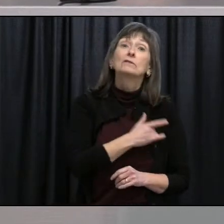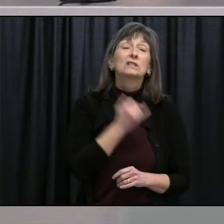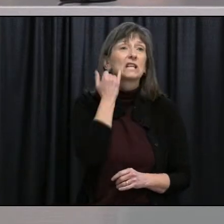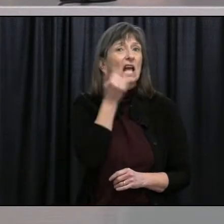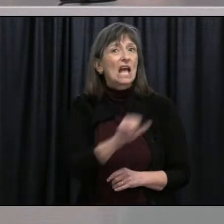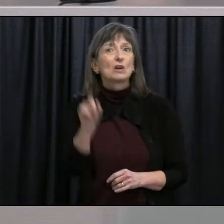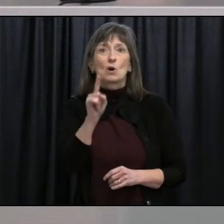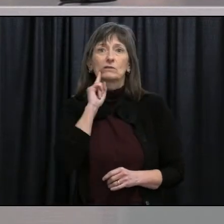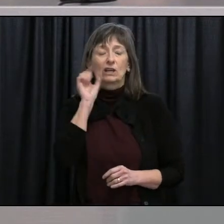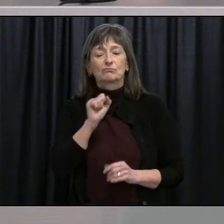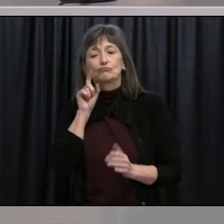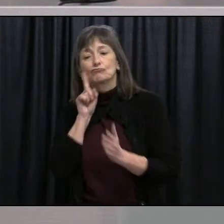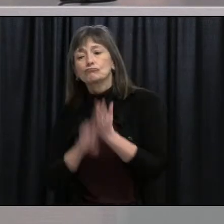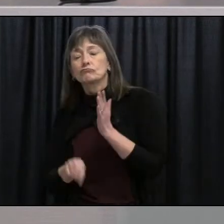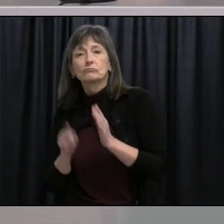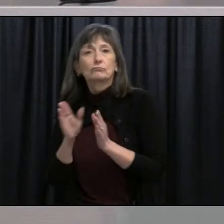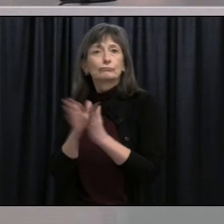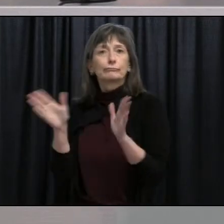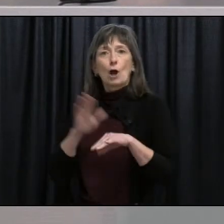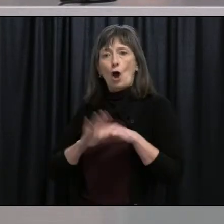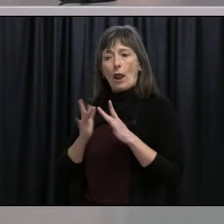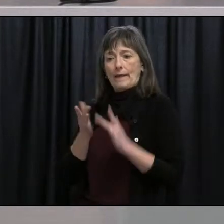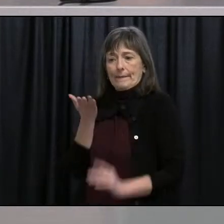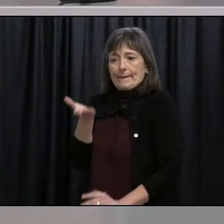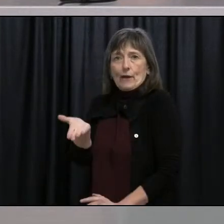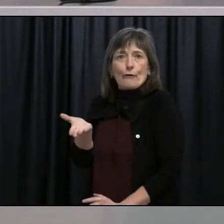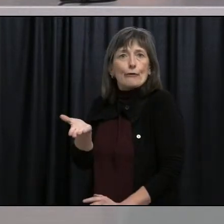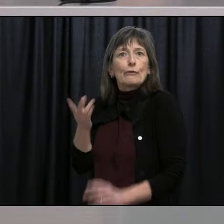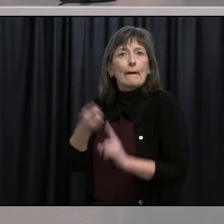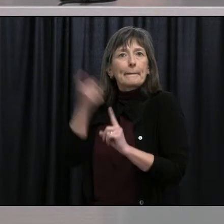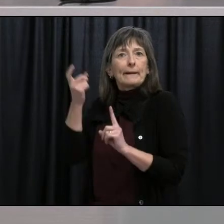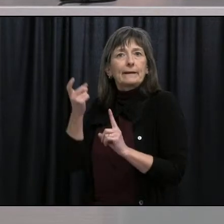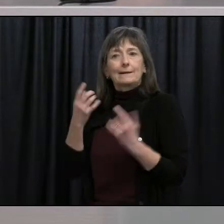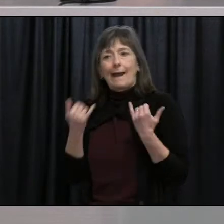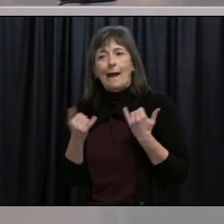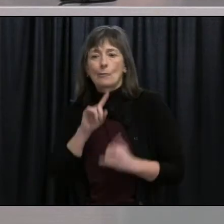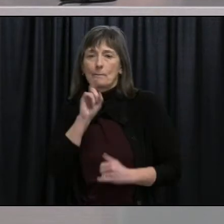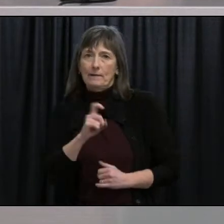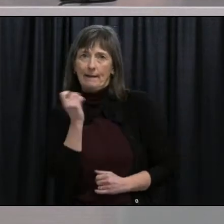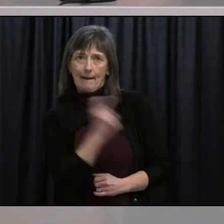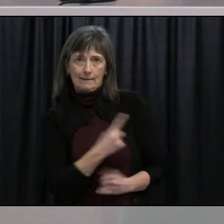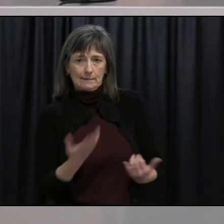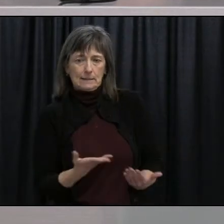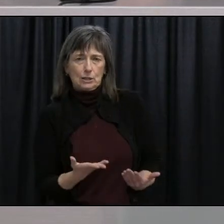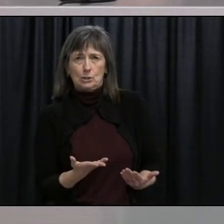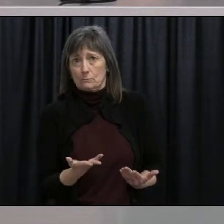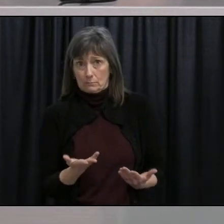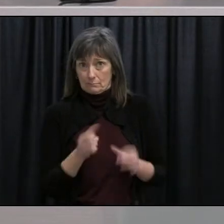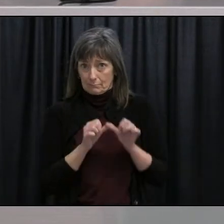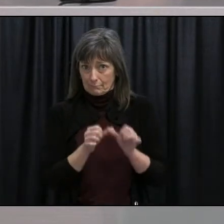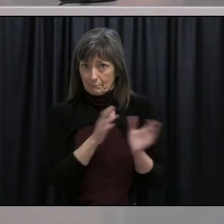access it. Is there a plan to more proactively disclose that, and if not, why